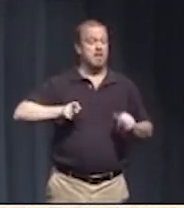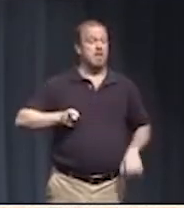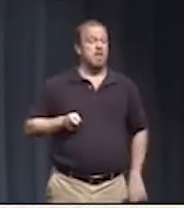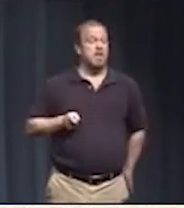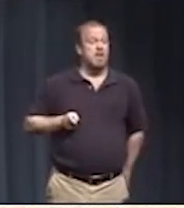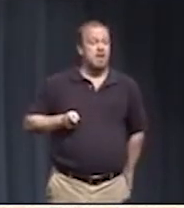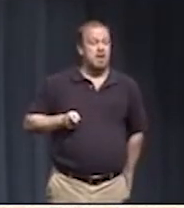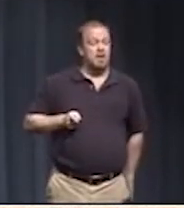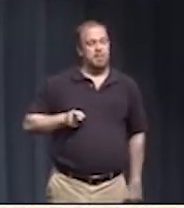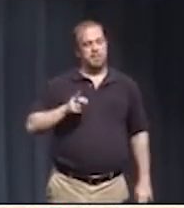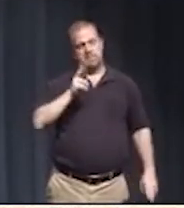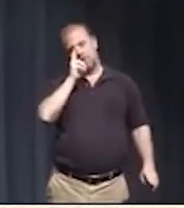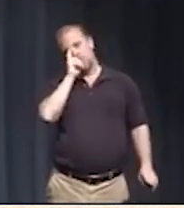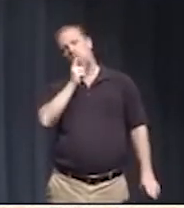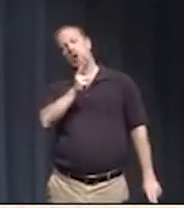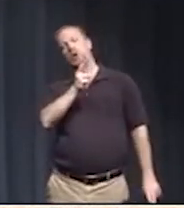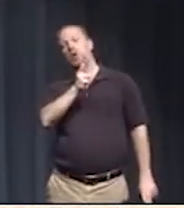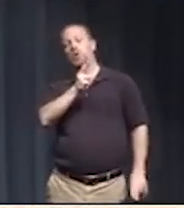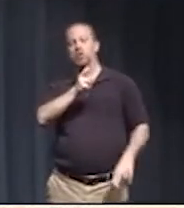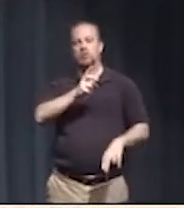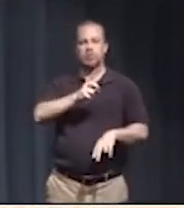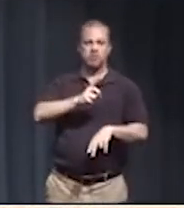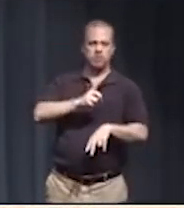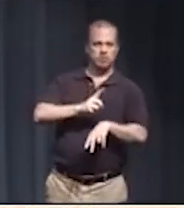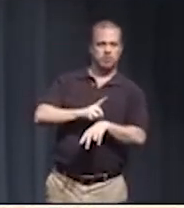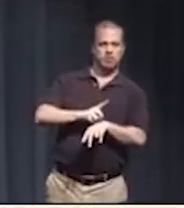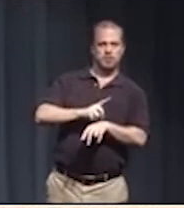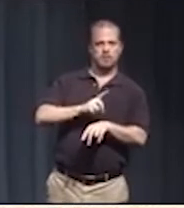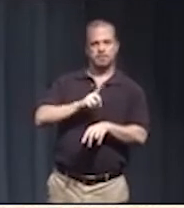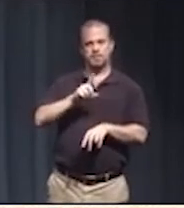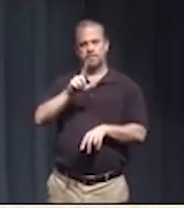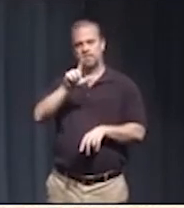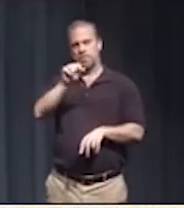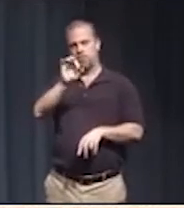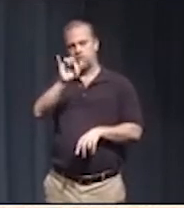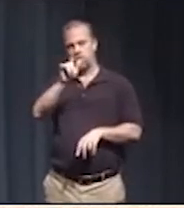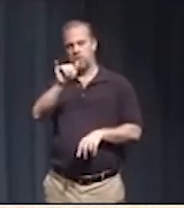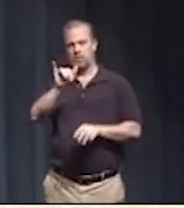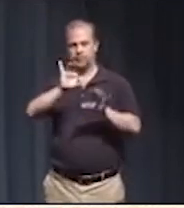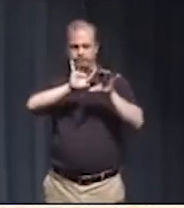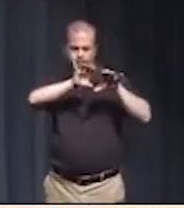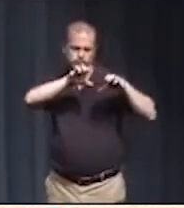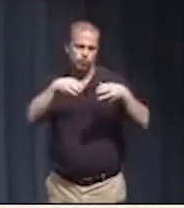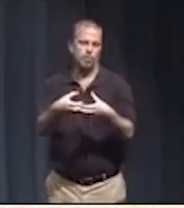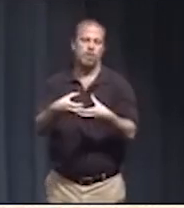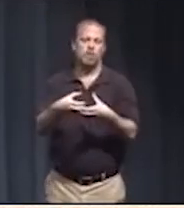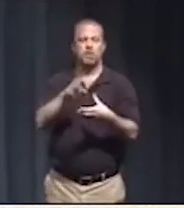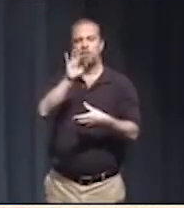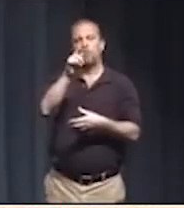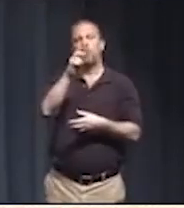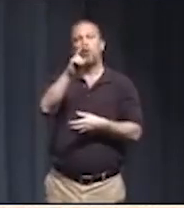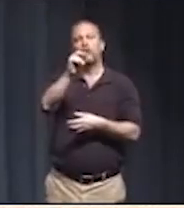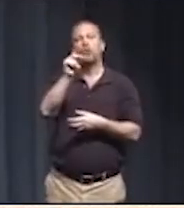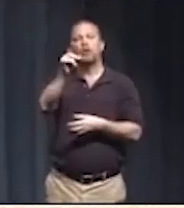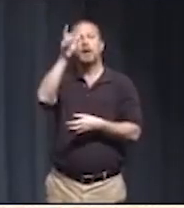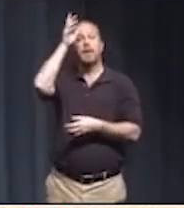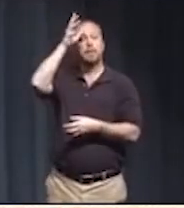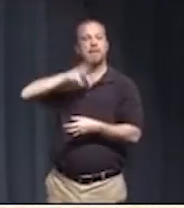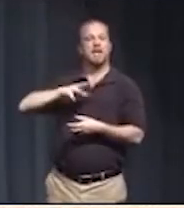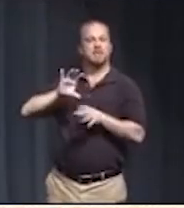it's about honor, it's about duty, it's about loyalty, it's about the brotherhood of men, and women are not